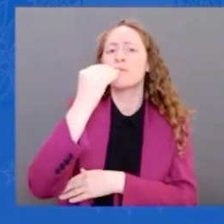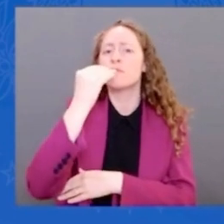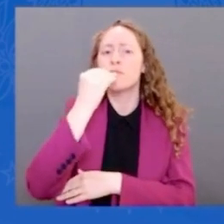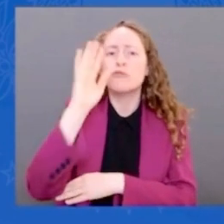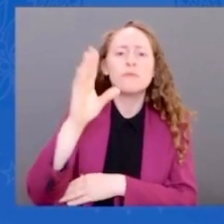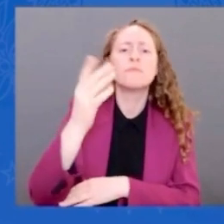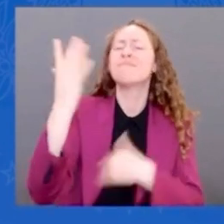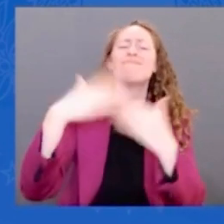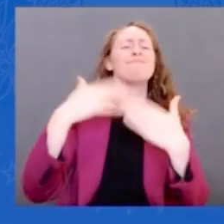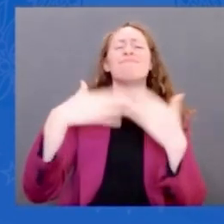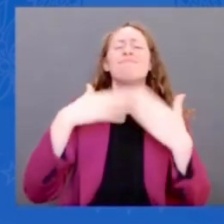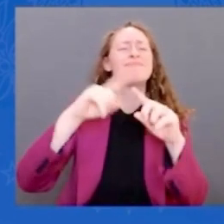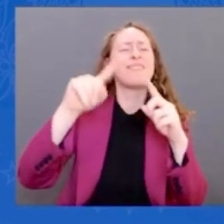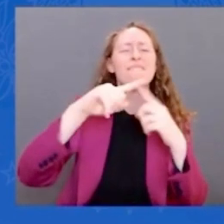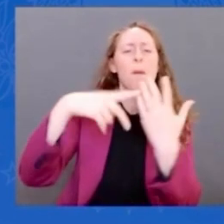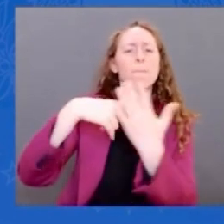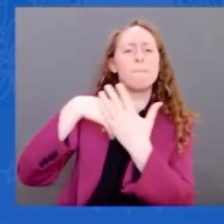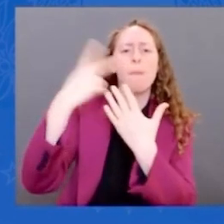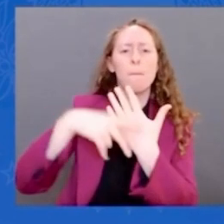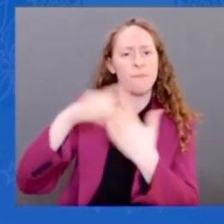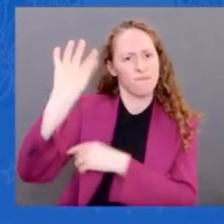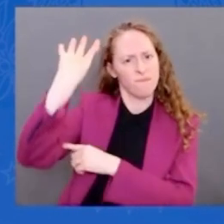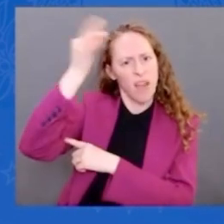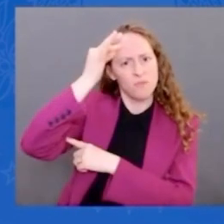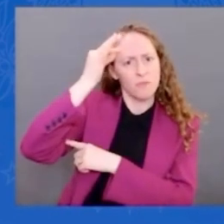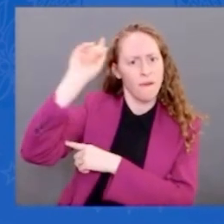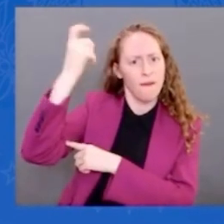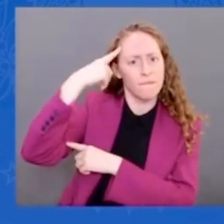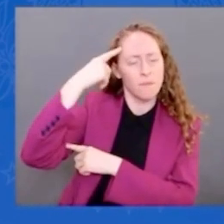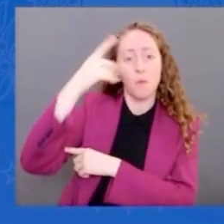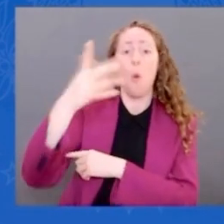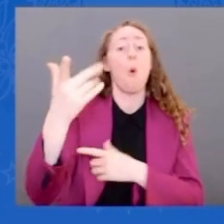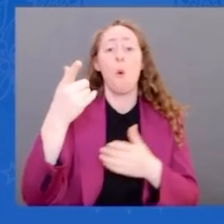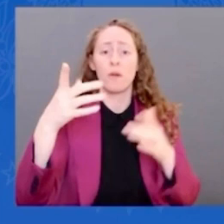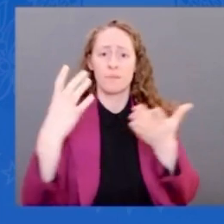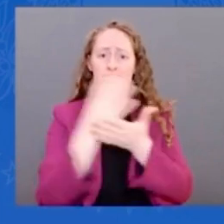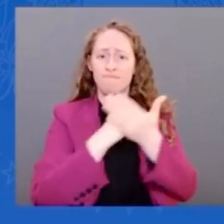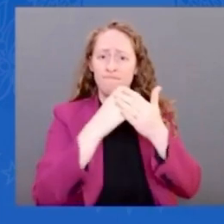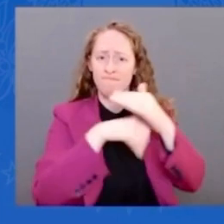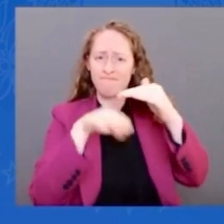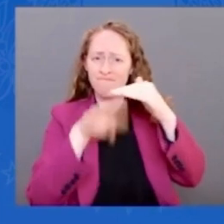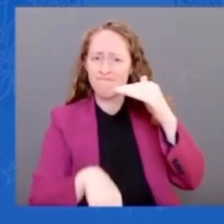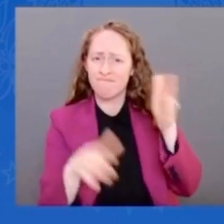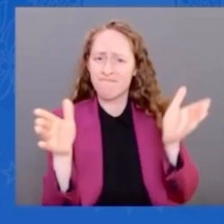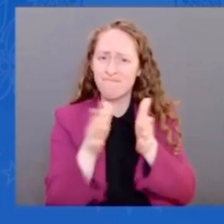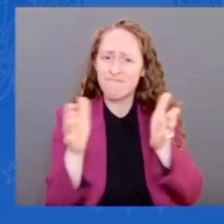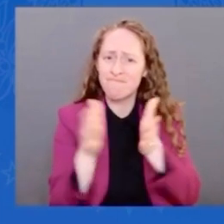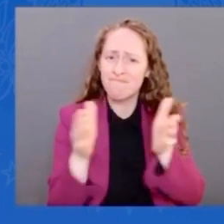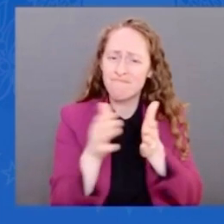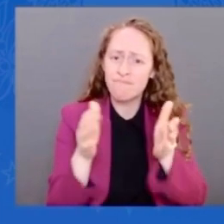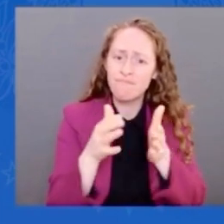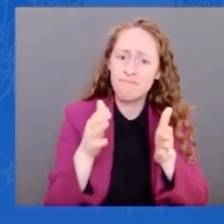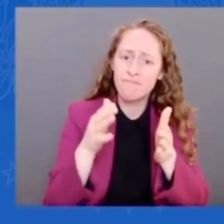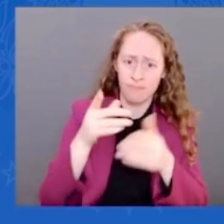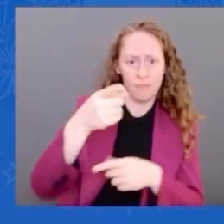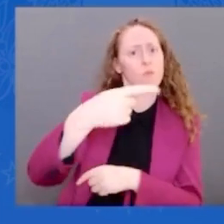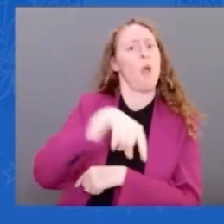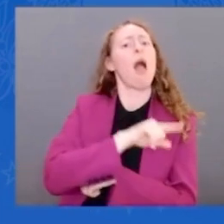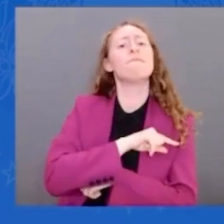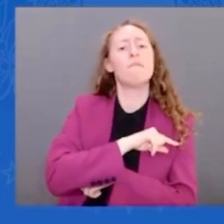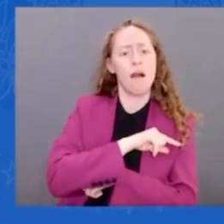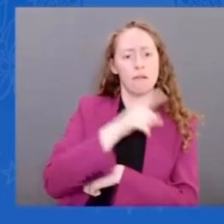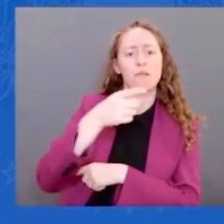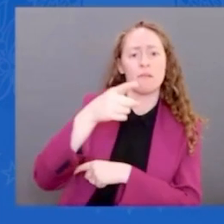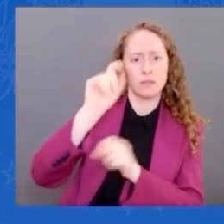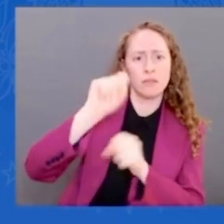certain income, then you are eligible to receive a discount on your monthly internet bill of